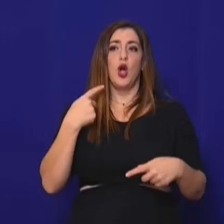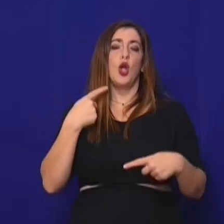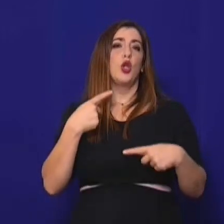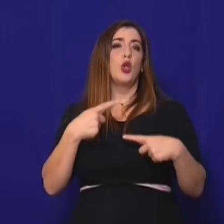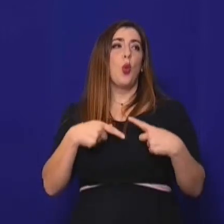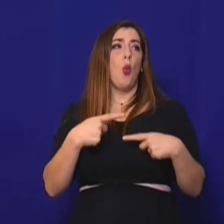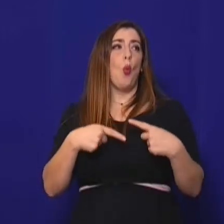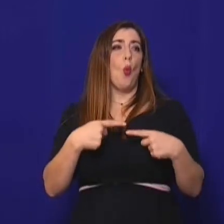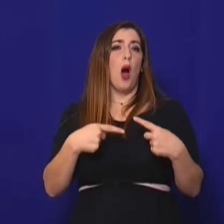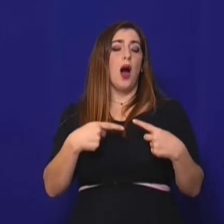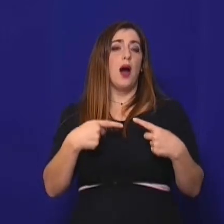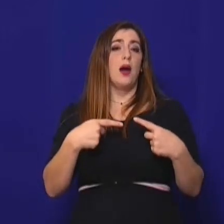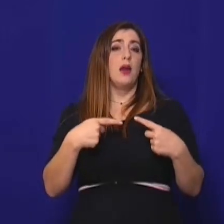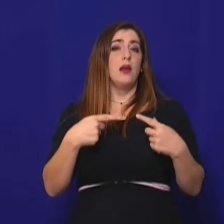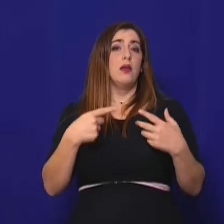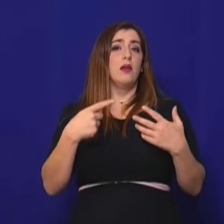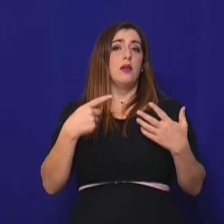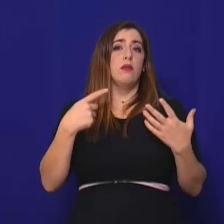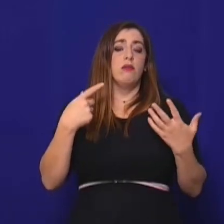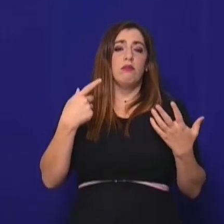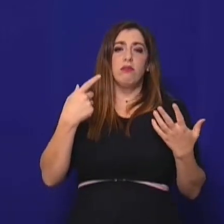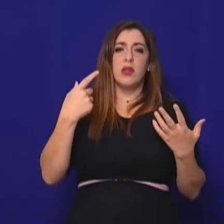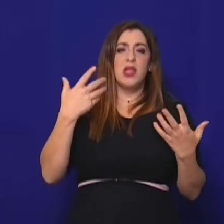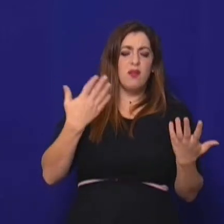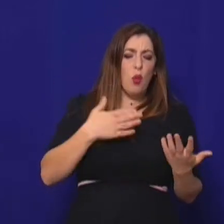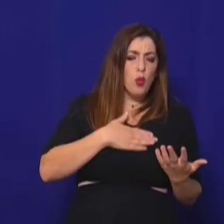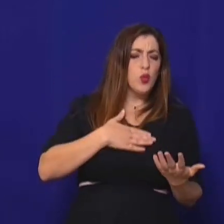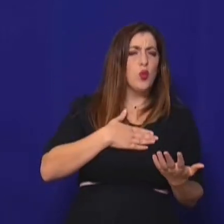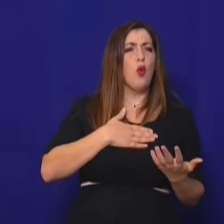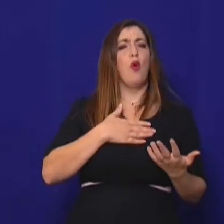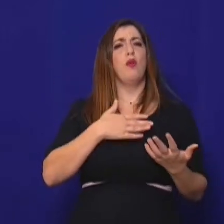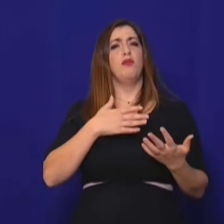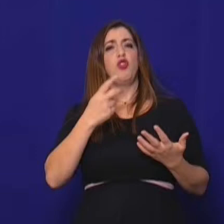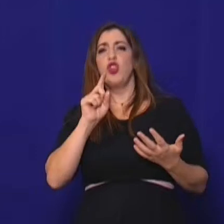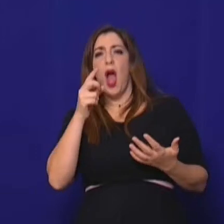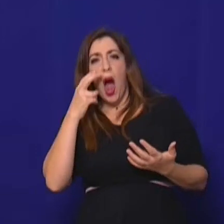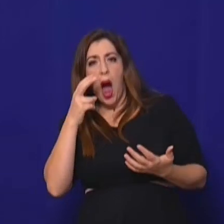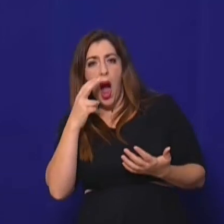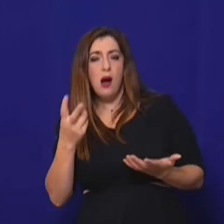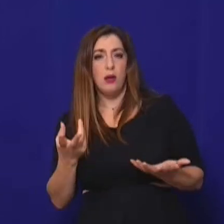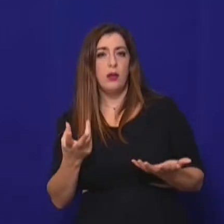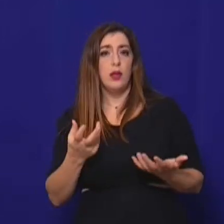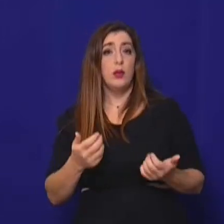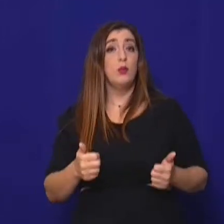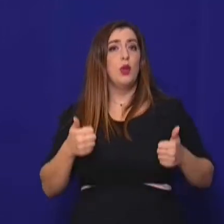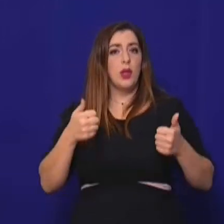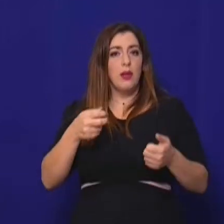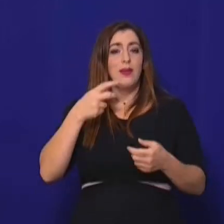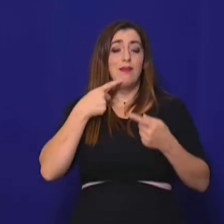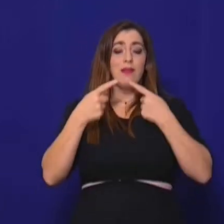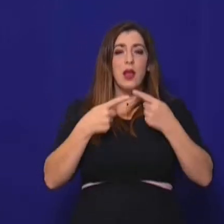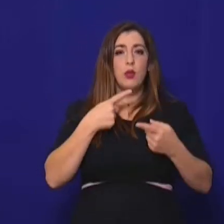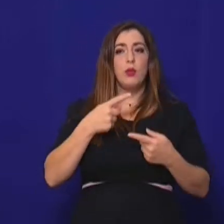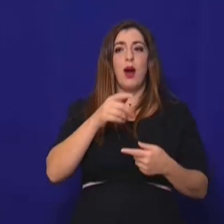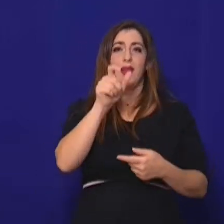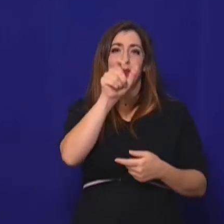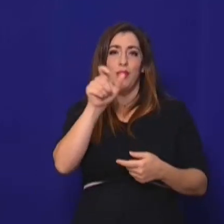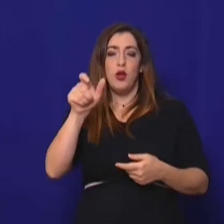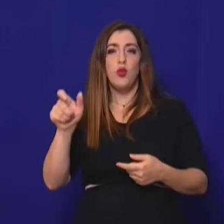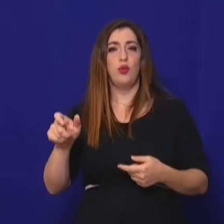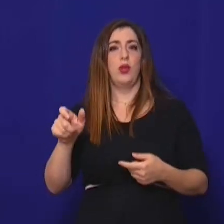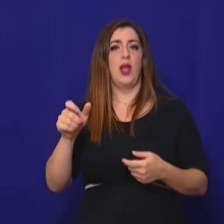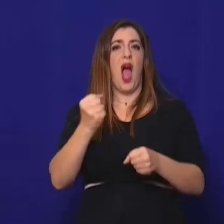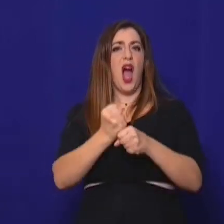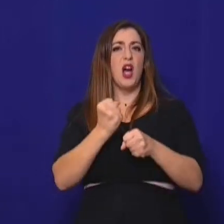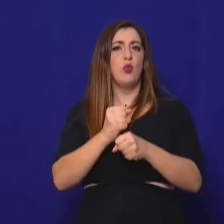jieħdu ħsieb il-pazjenti f'Mater Dei. Tajjeb titkellmu mal-istaff li għandna fl-intensive care unit. Miex